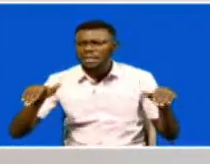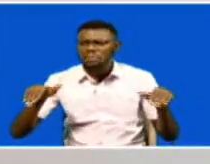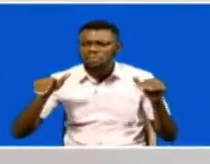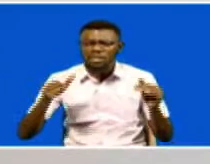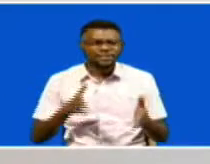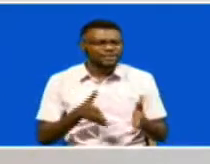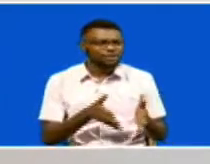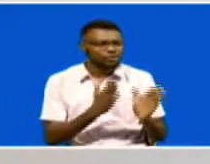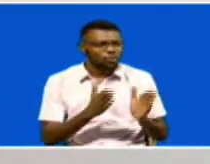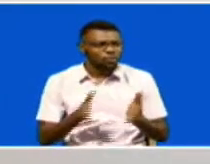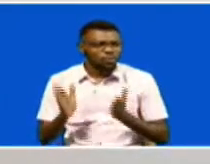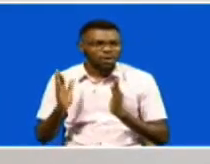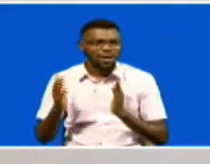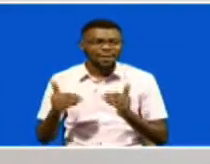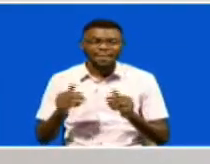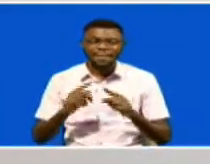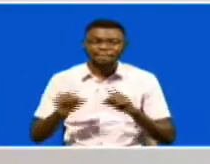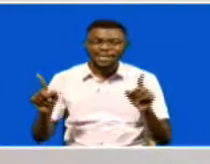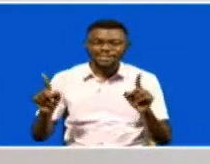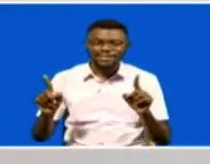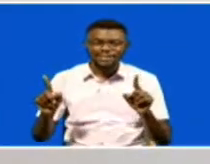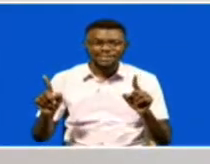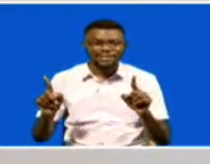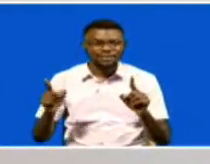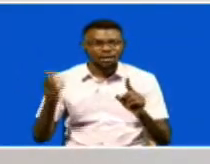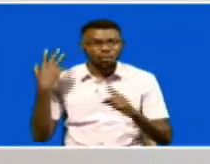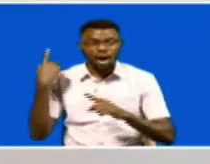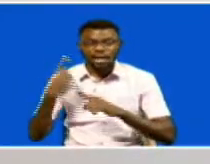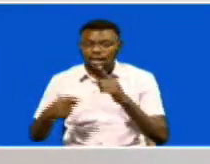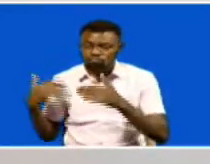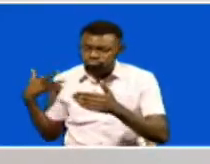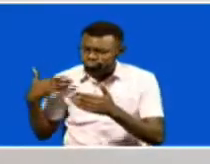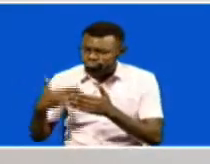opportunity, because like as I said, last 1 year we